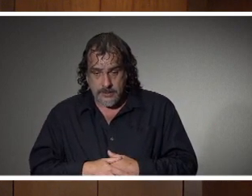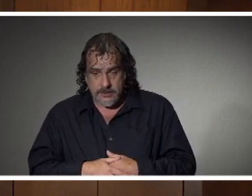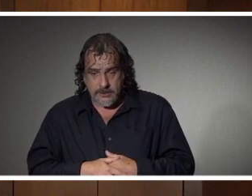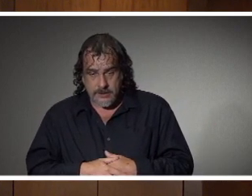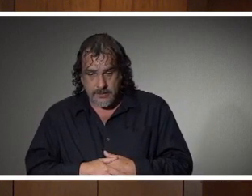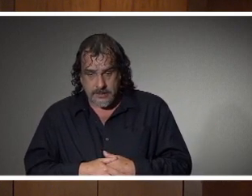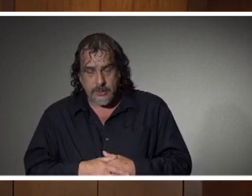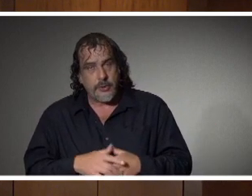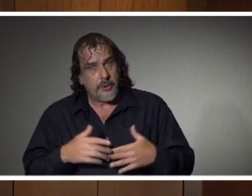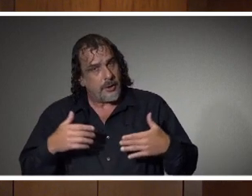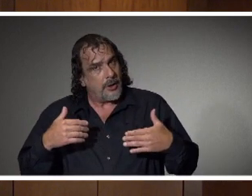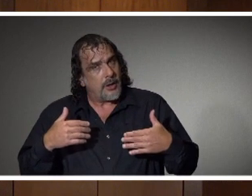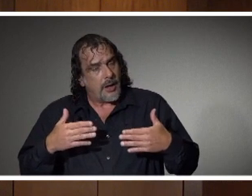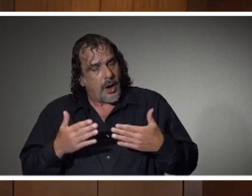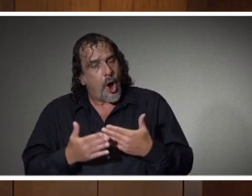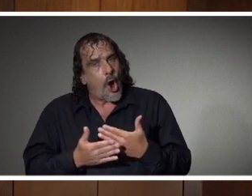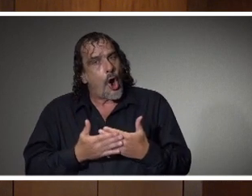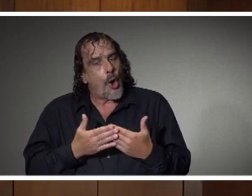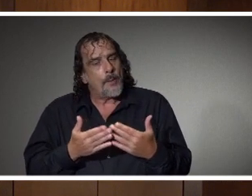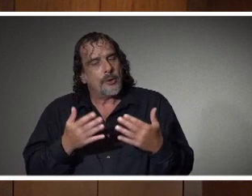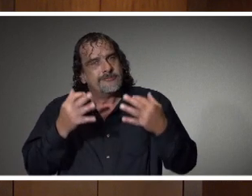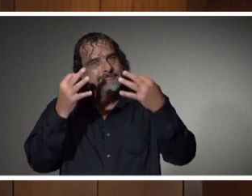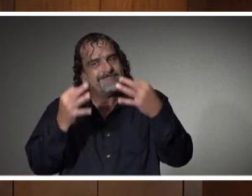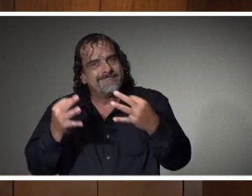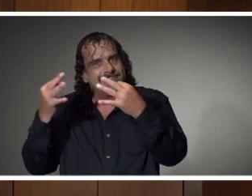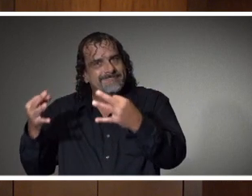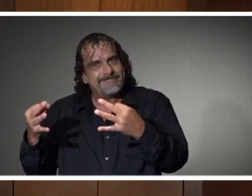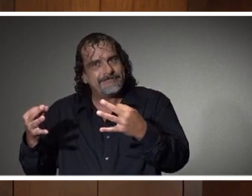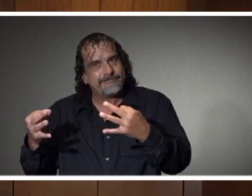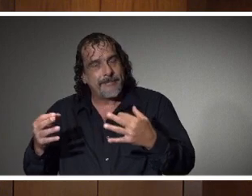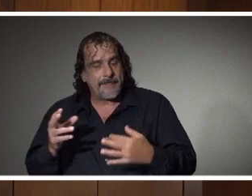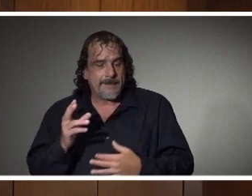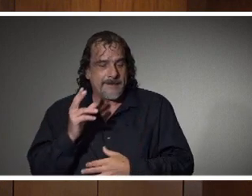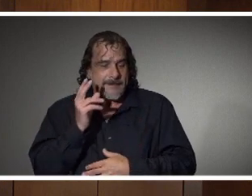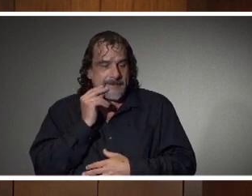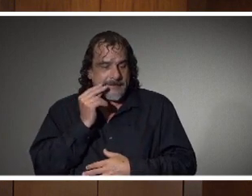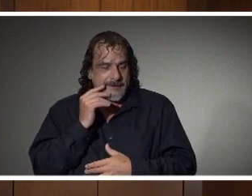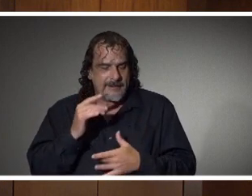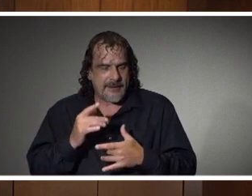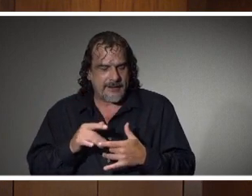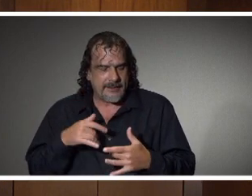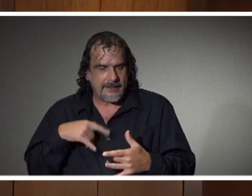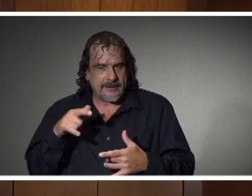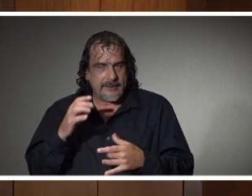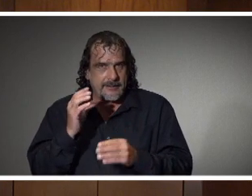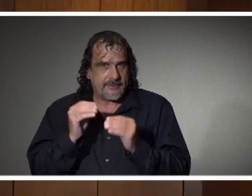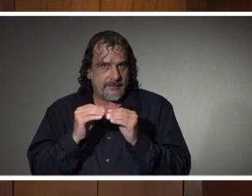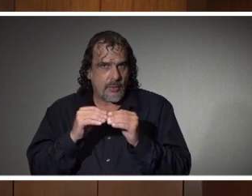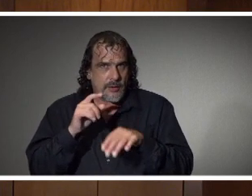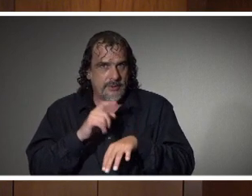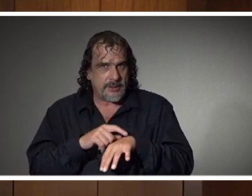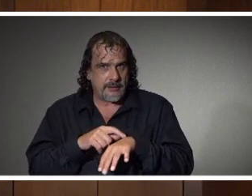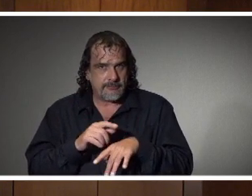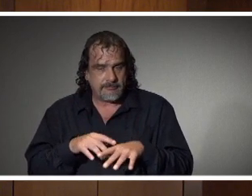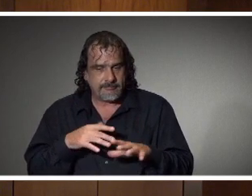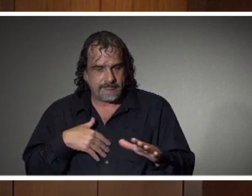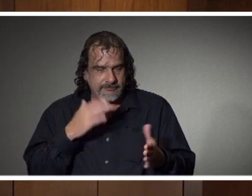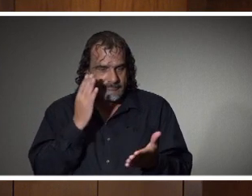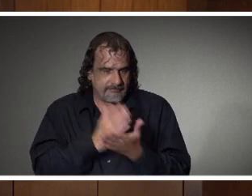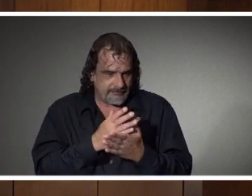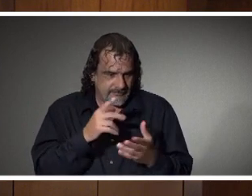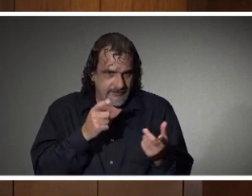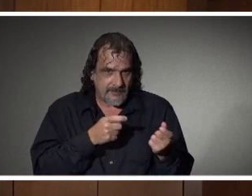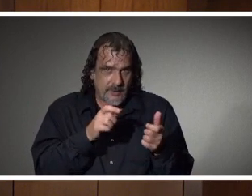We are close to making our appointments. Just as soon as I can get a little bit of time away from dealing with